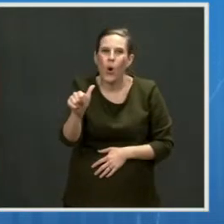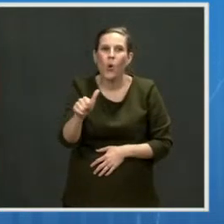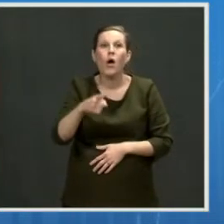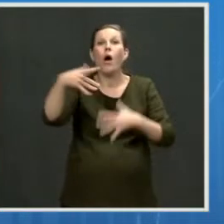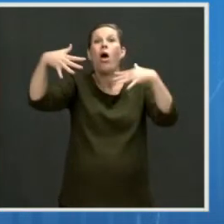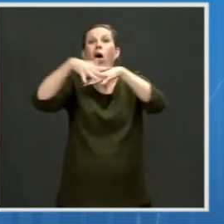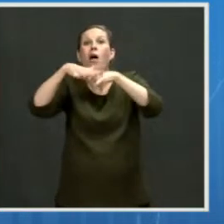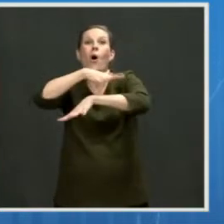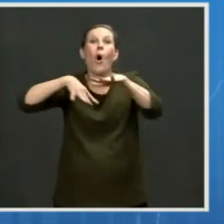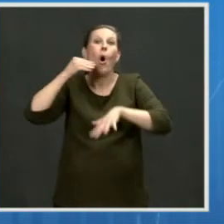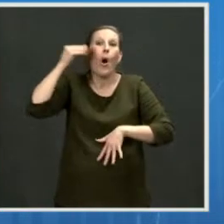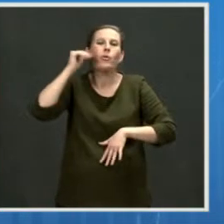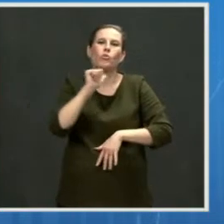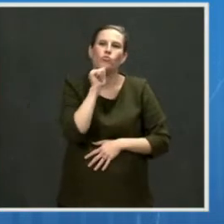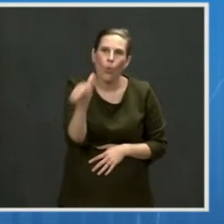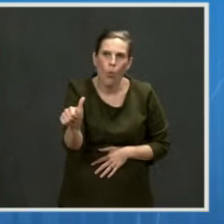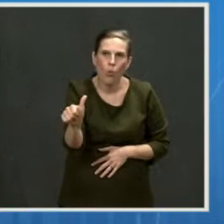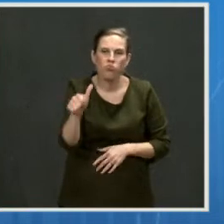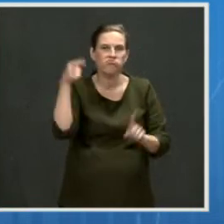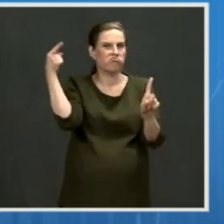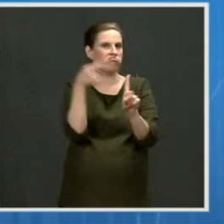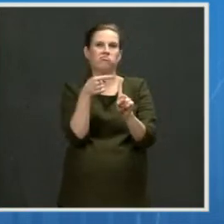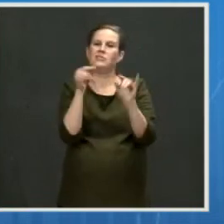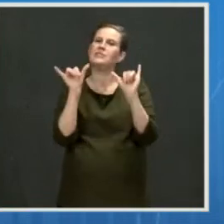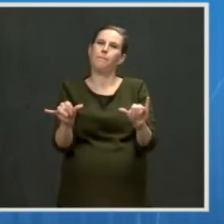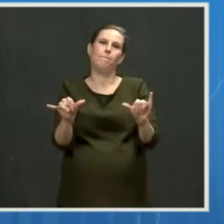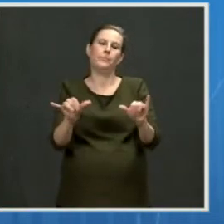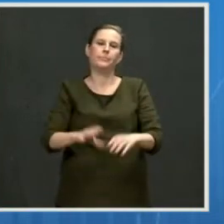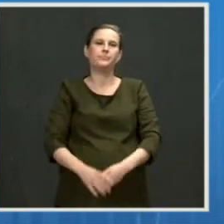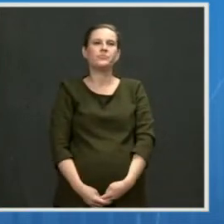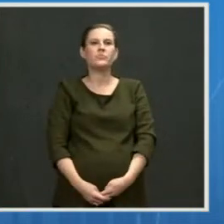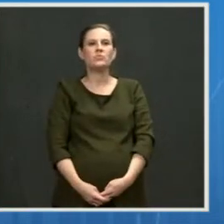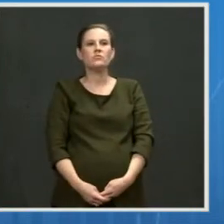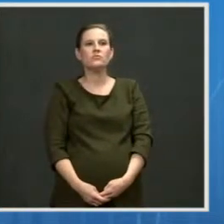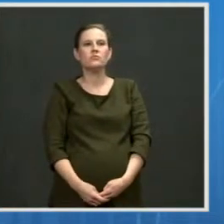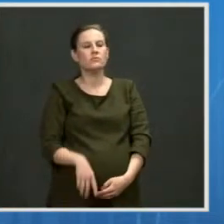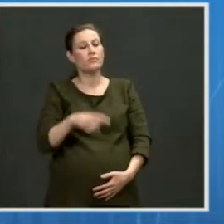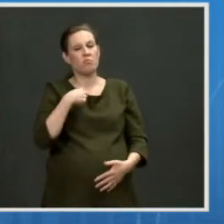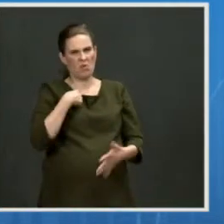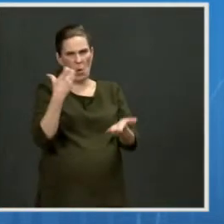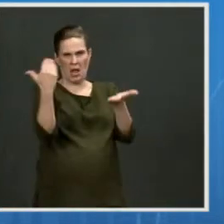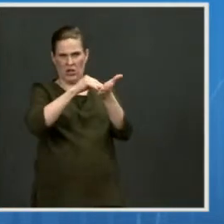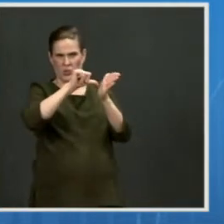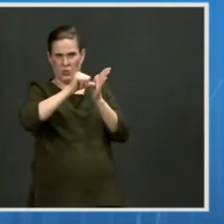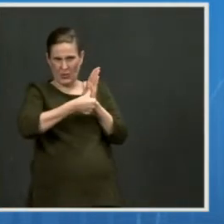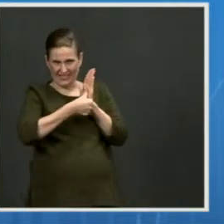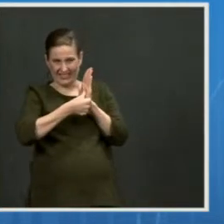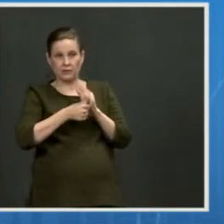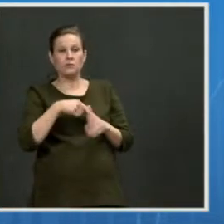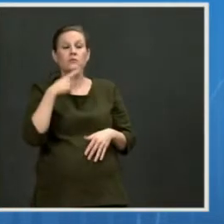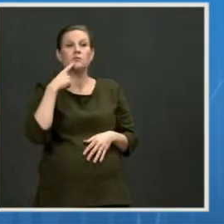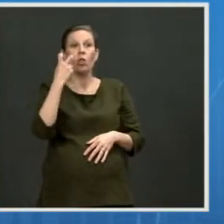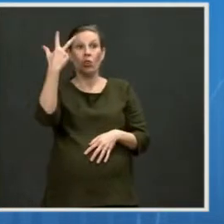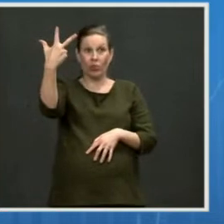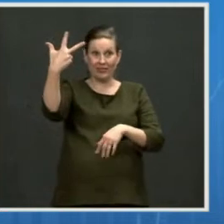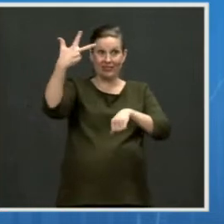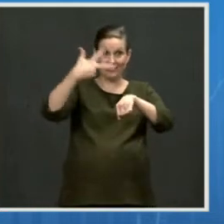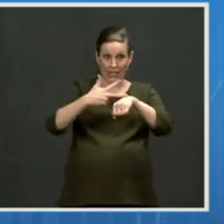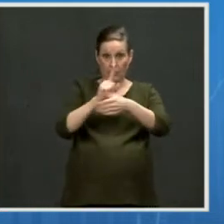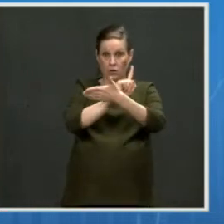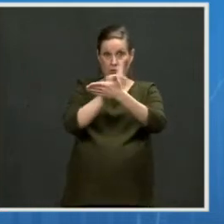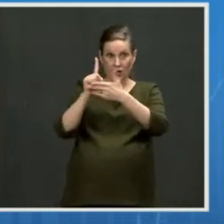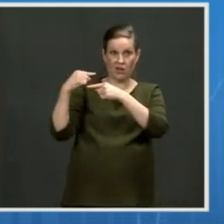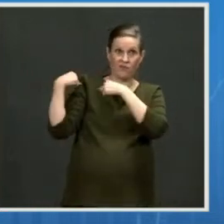Yeah, let me just reiterate. I think 3 times a week for the last 10 weeks, Dr. Walensky has made the same